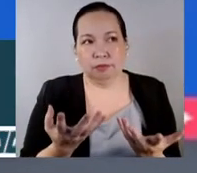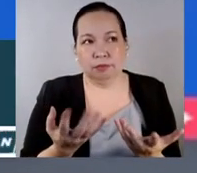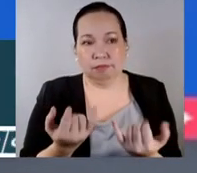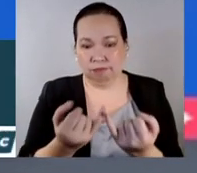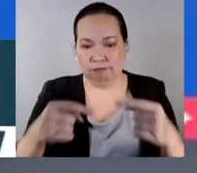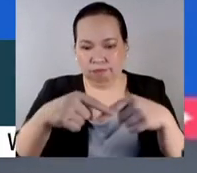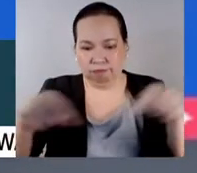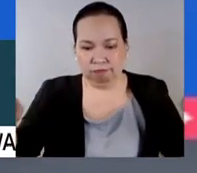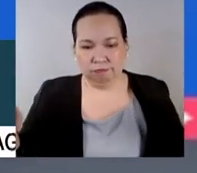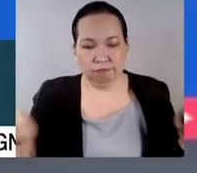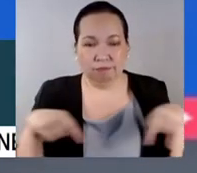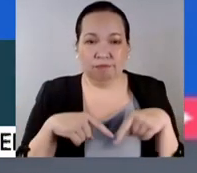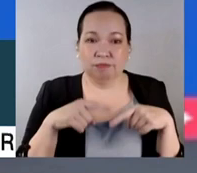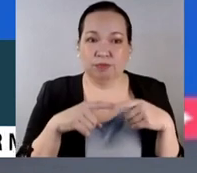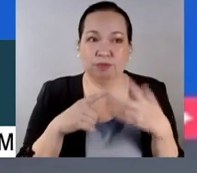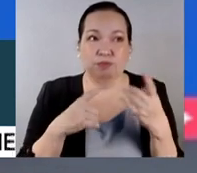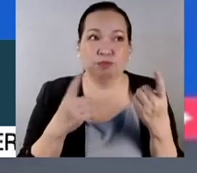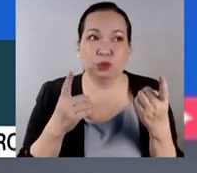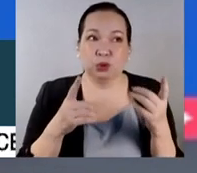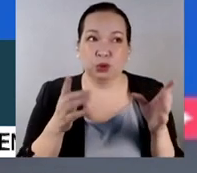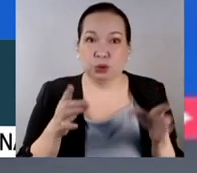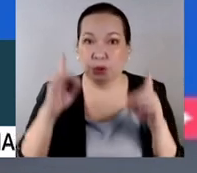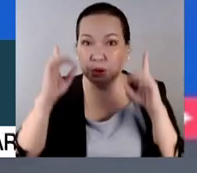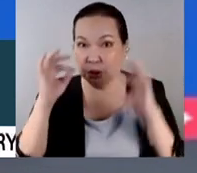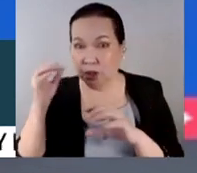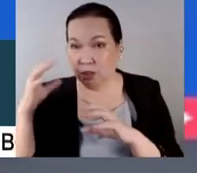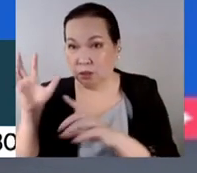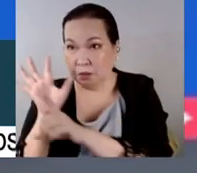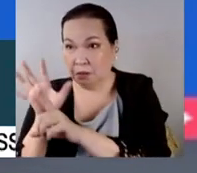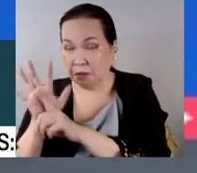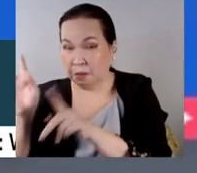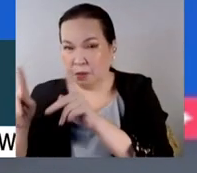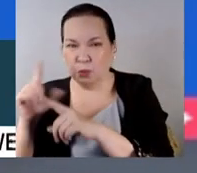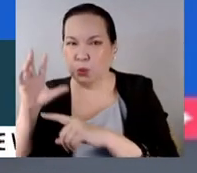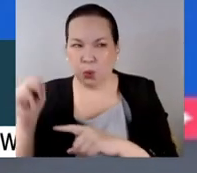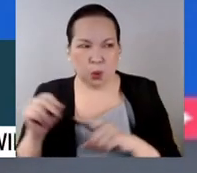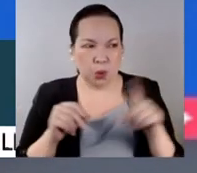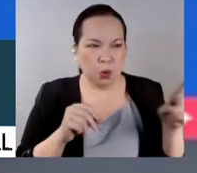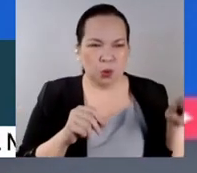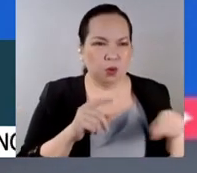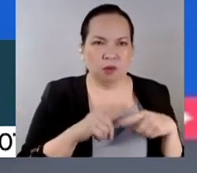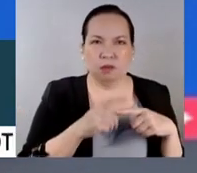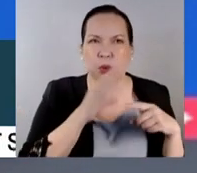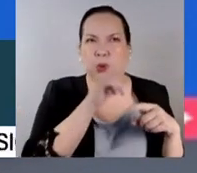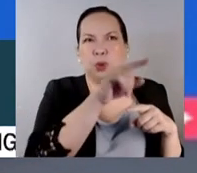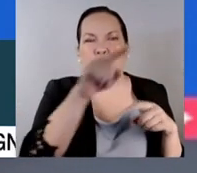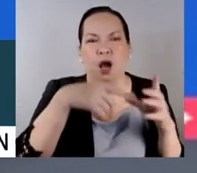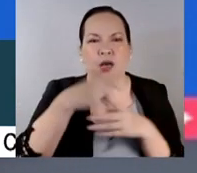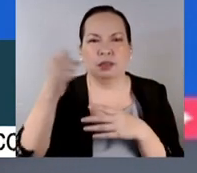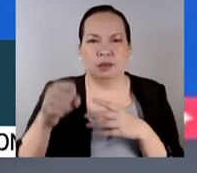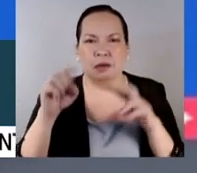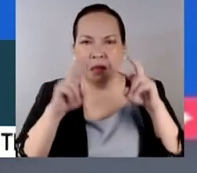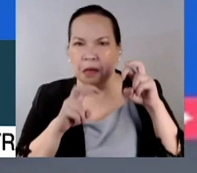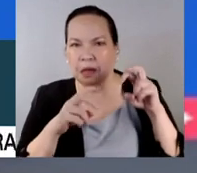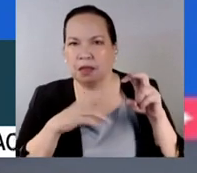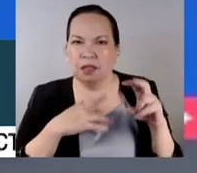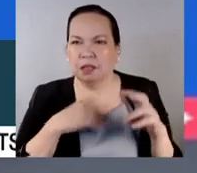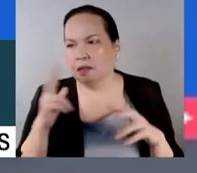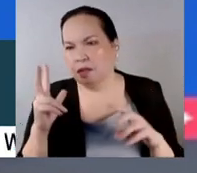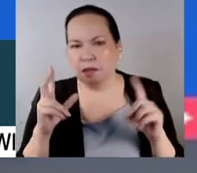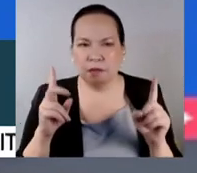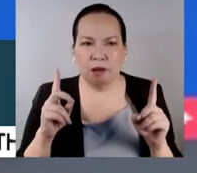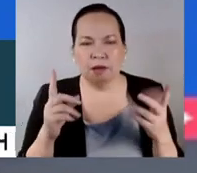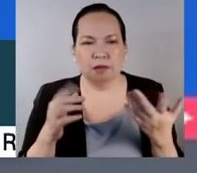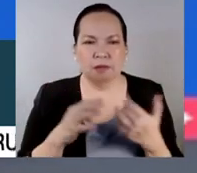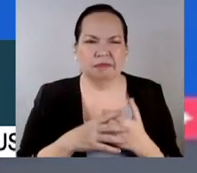it. The narratives aren't going to decide it. Whatever the analytics are about 3-1, that ain't